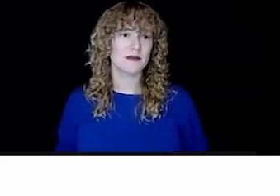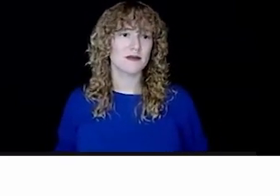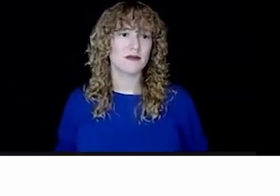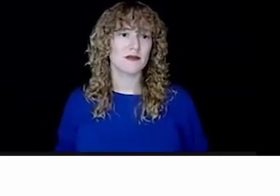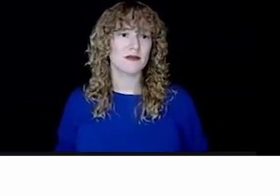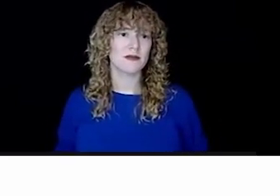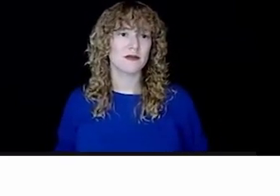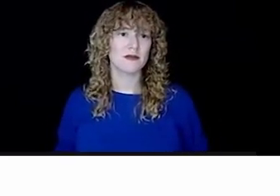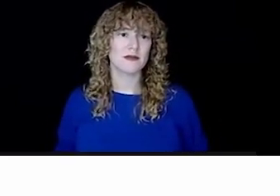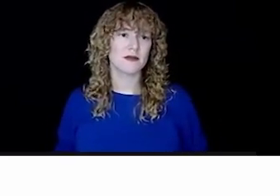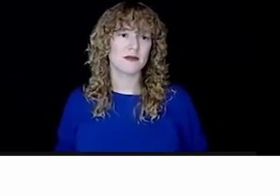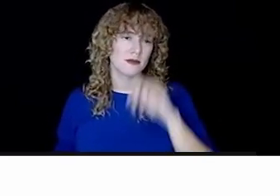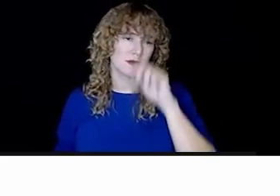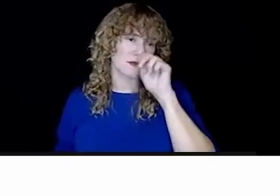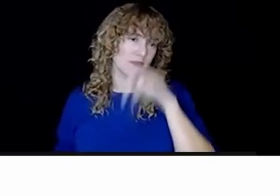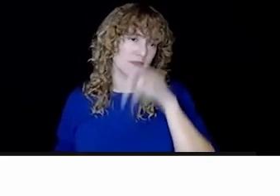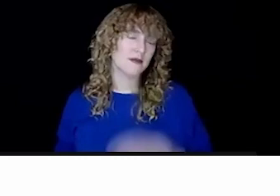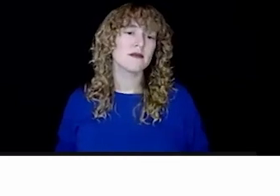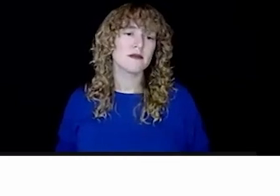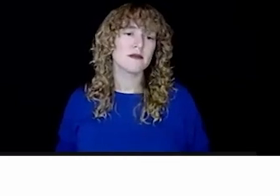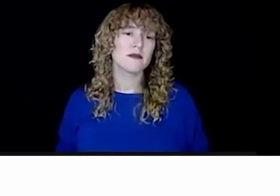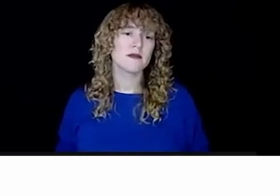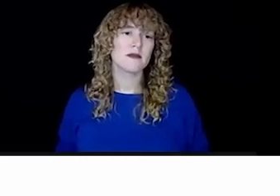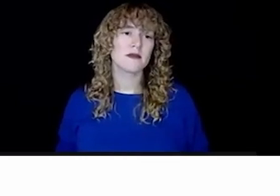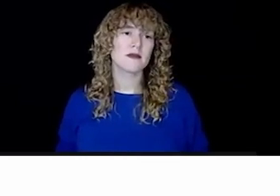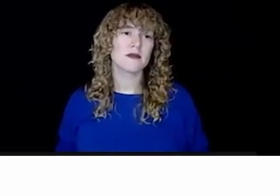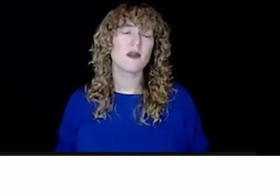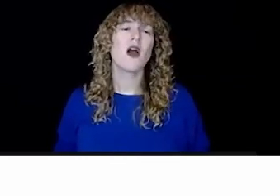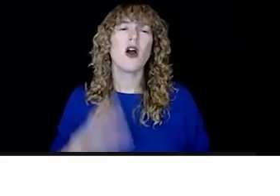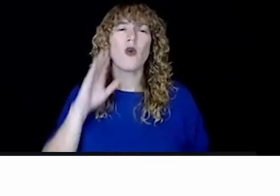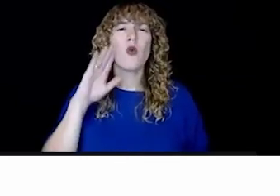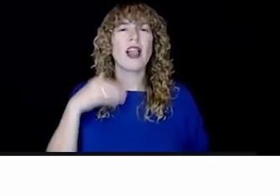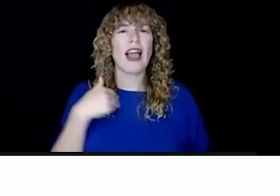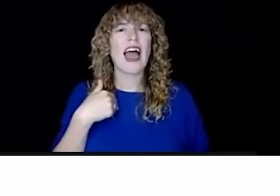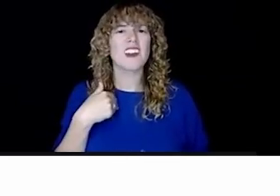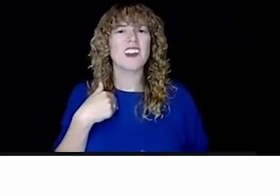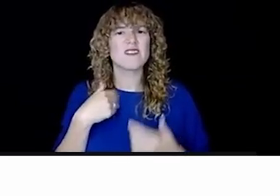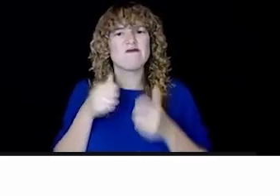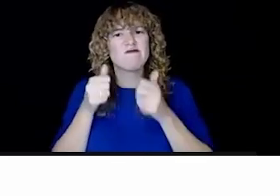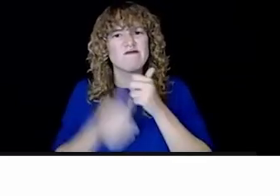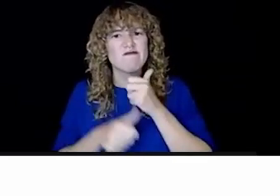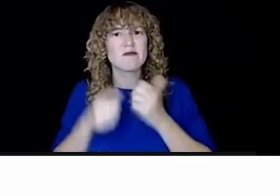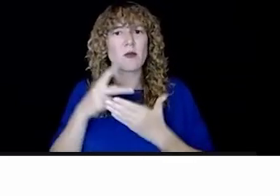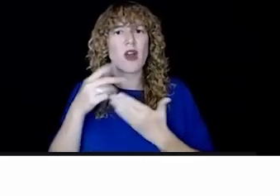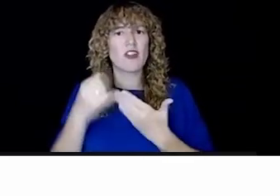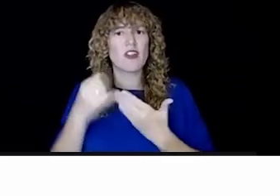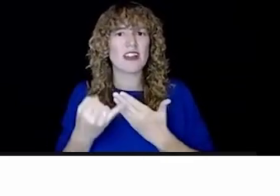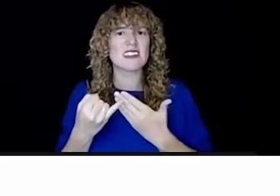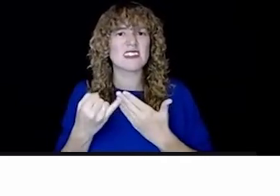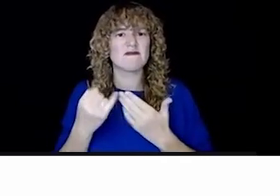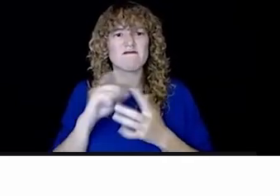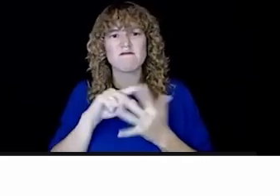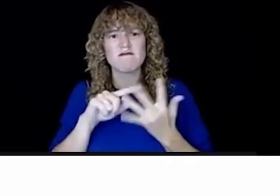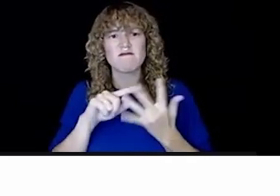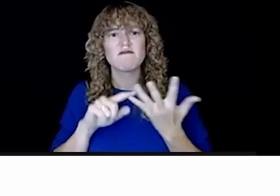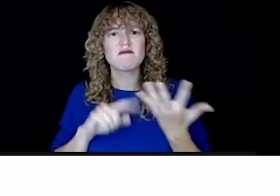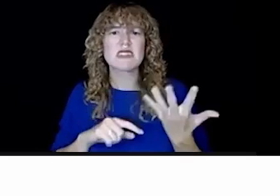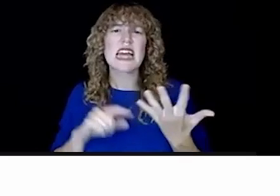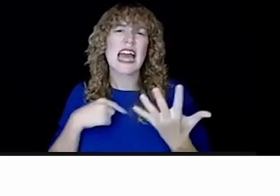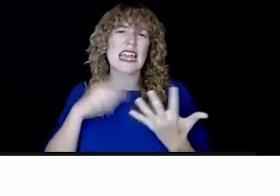So these sub-projects here are just a list on this slide, and then I will go into more detail, as will